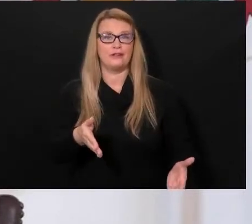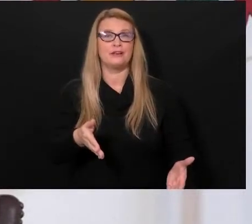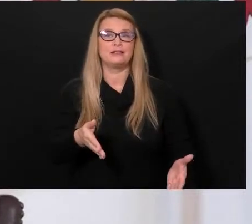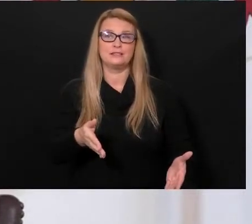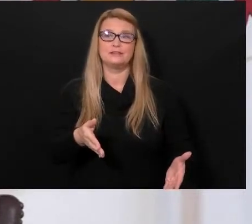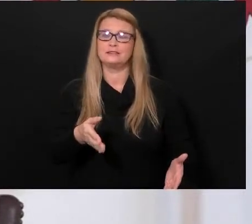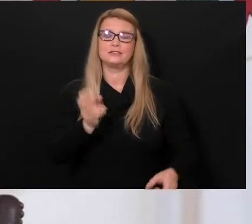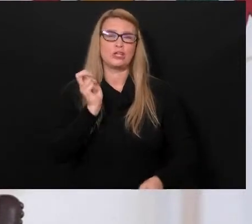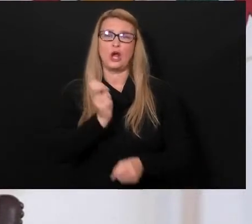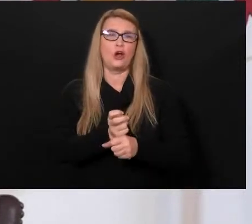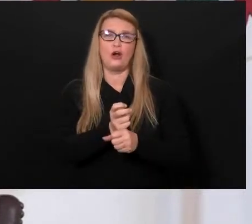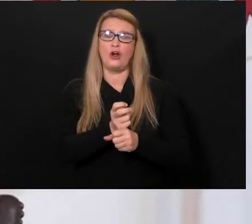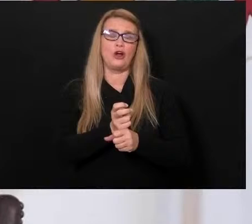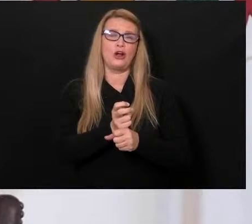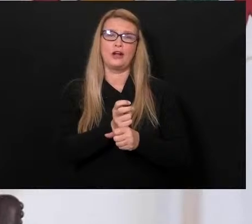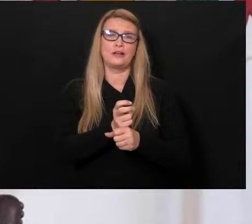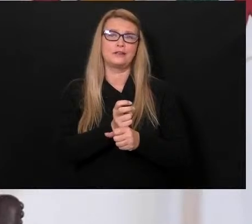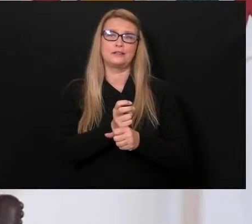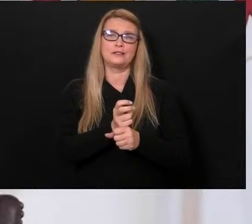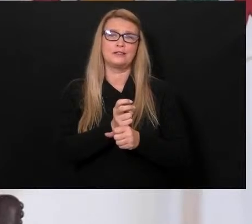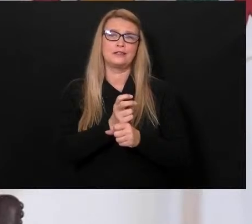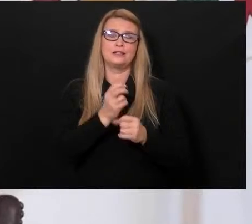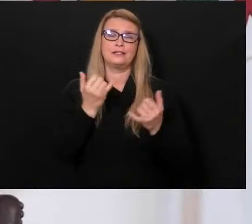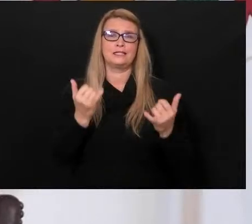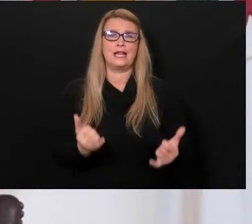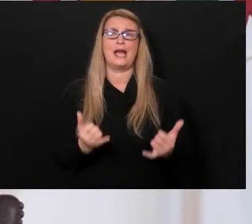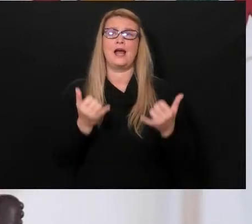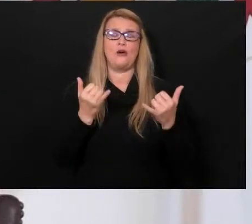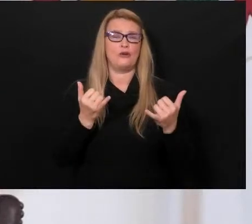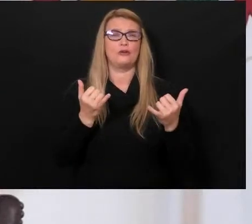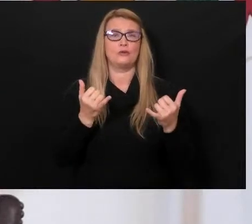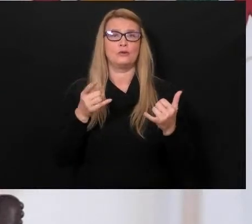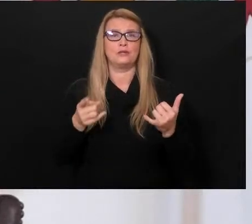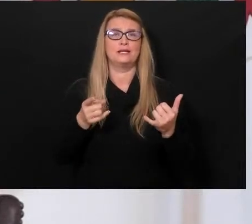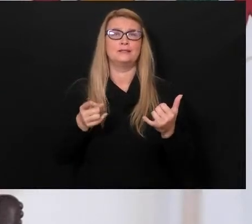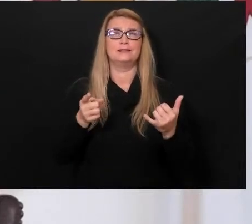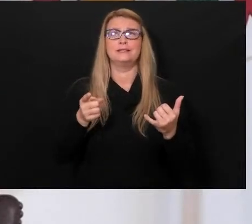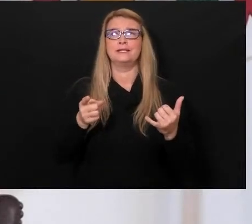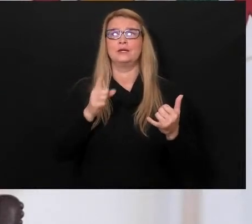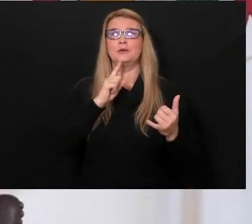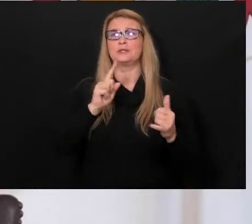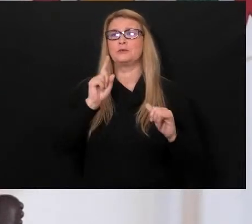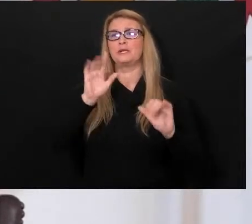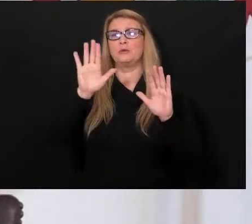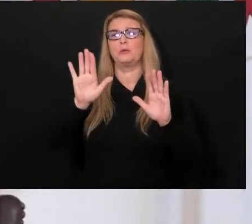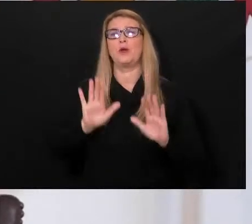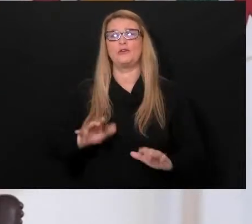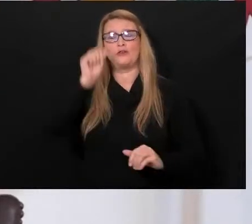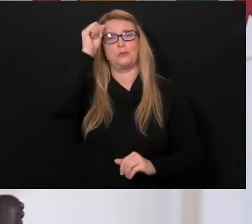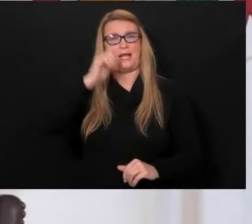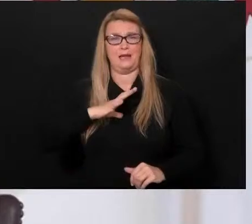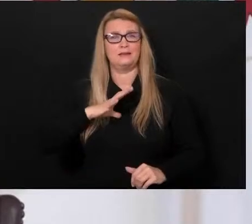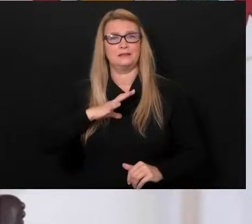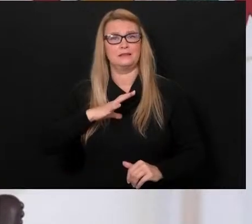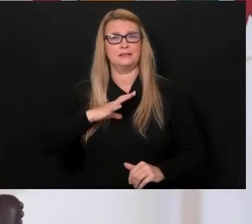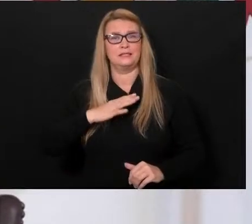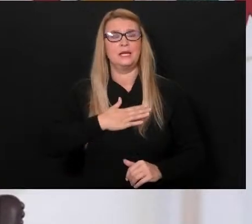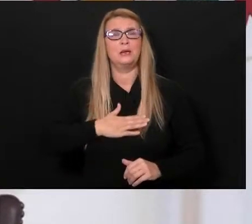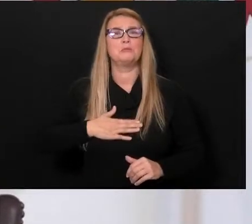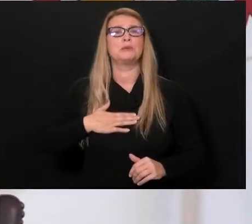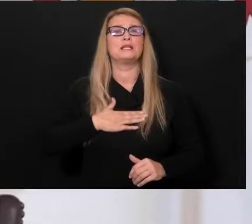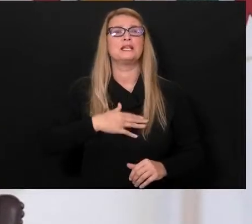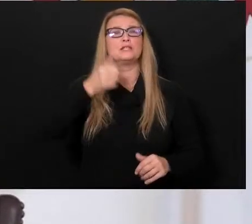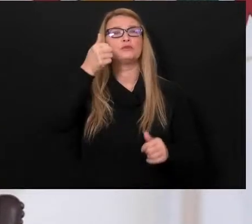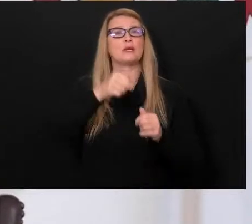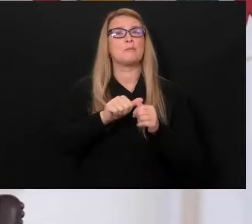it's just tough. I mean, it's just tough stuff. I mean, we lost a really, really great man. So please